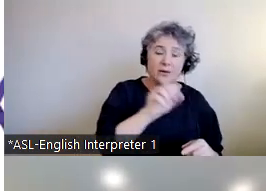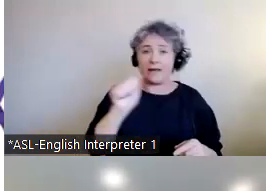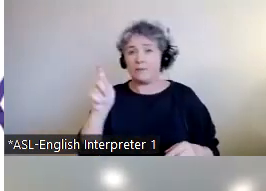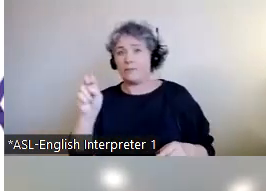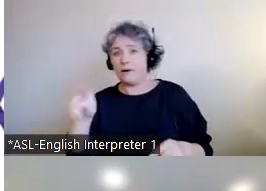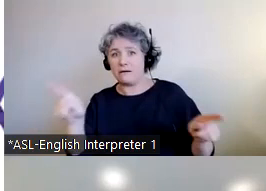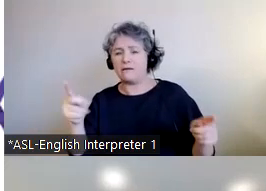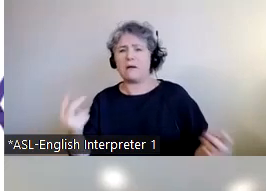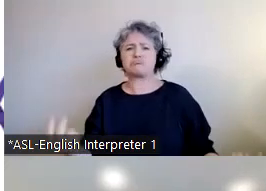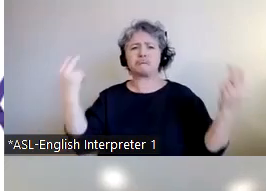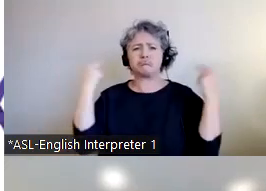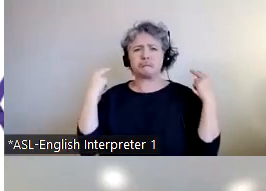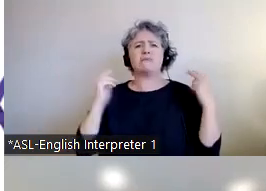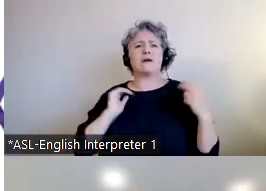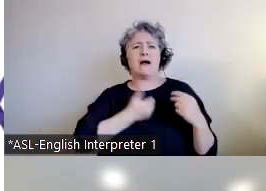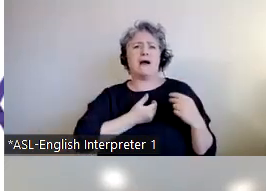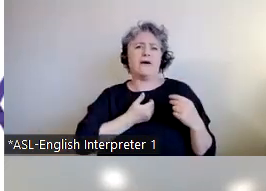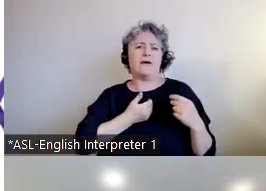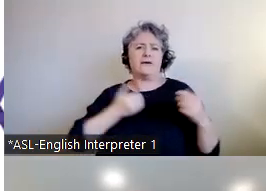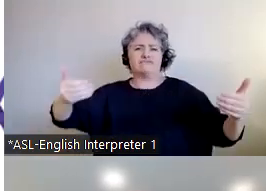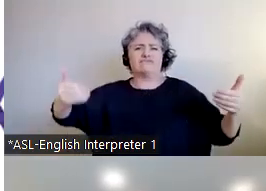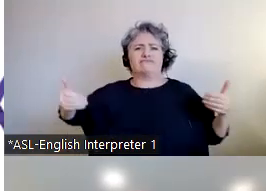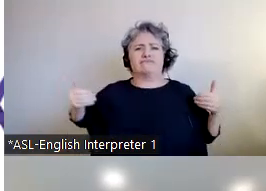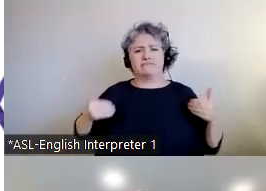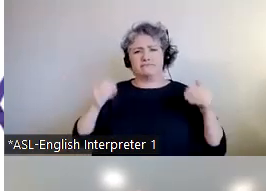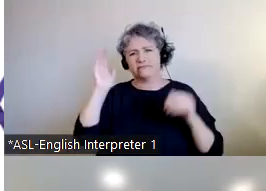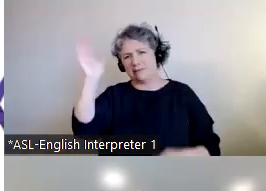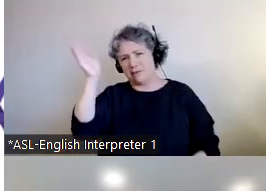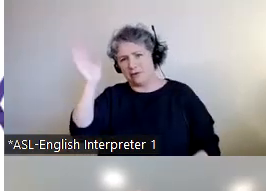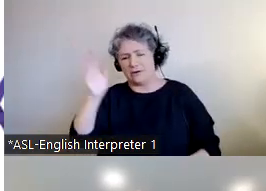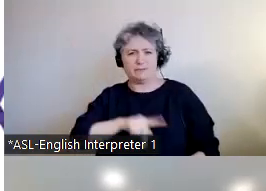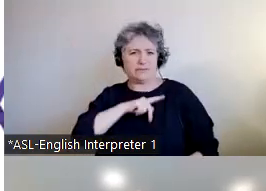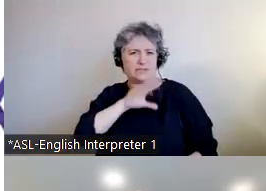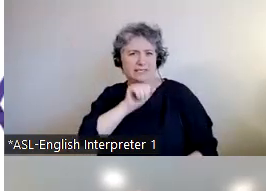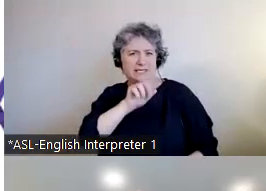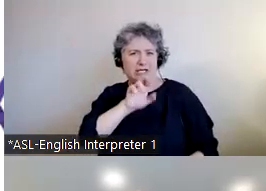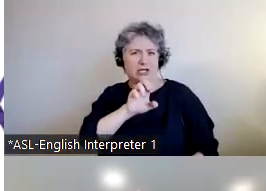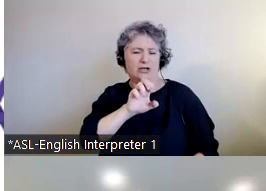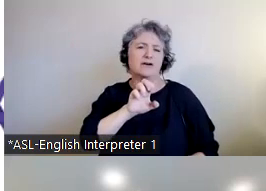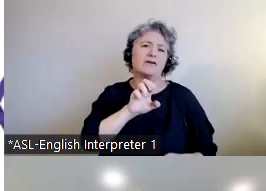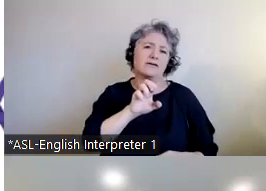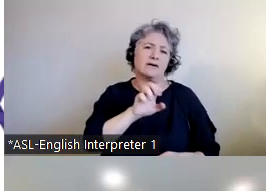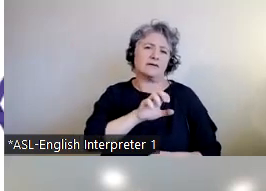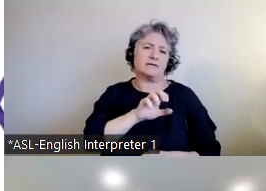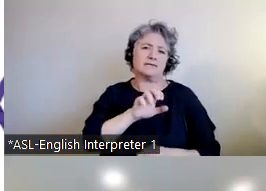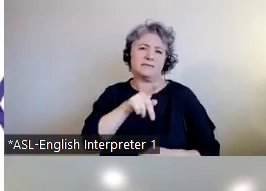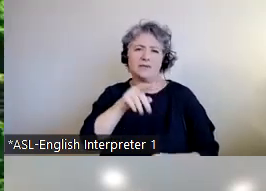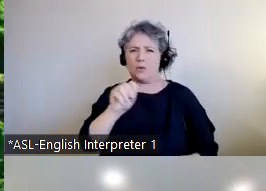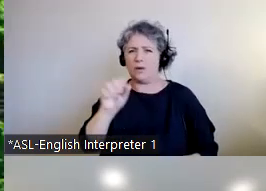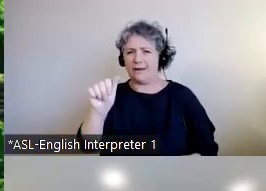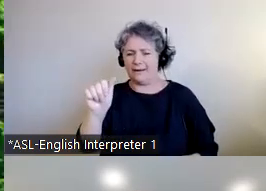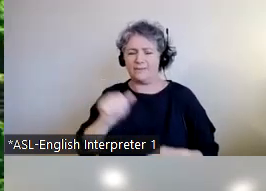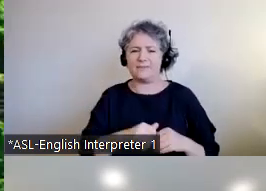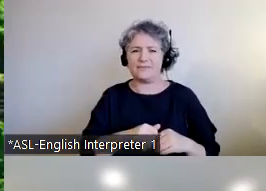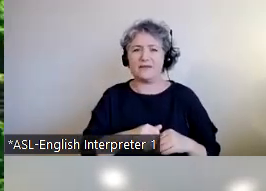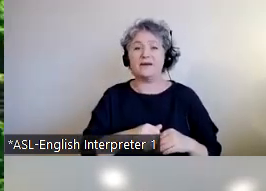on powers of attorney for personal care. So without further ado, I do want to get started and just talk a little bit about our